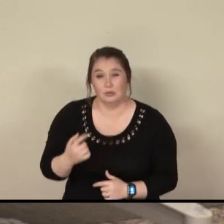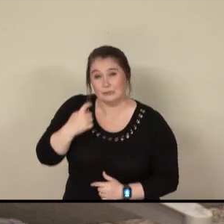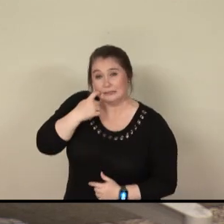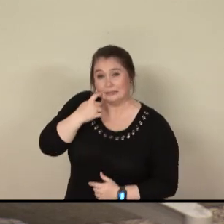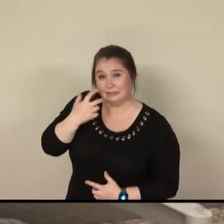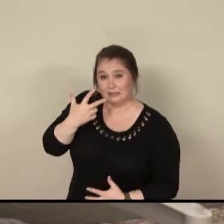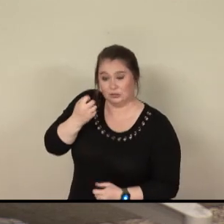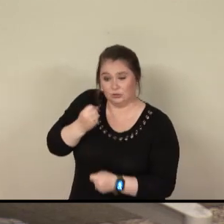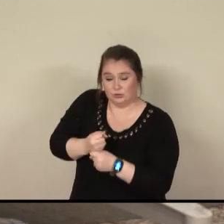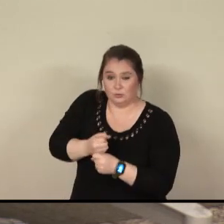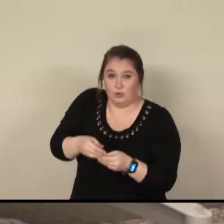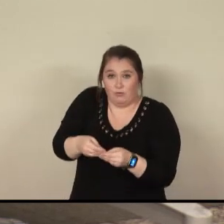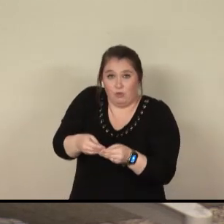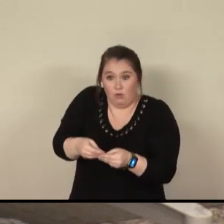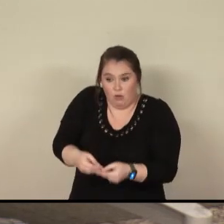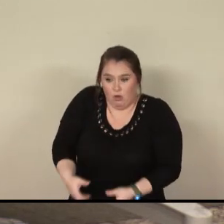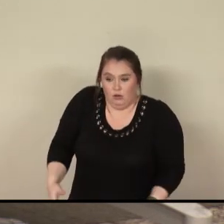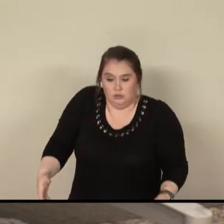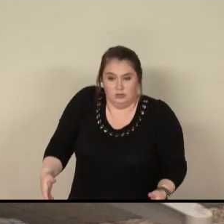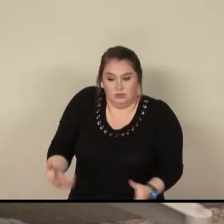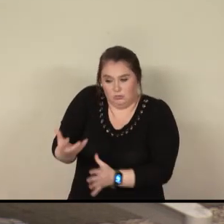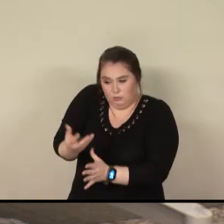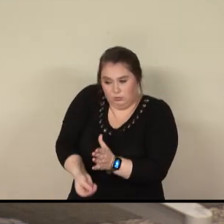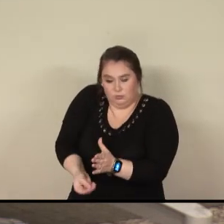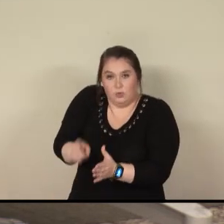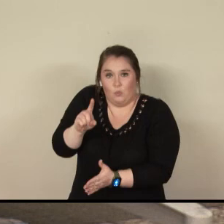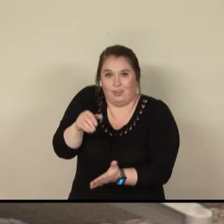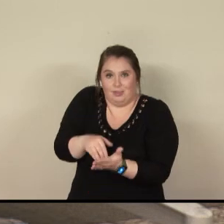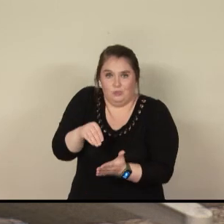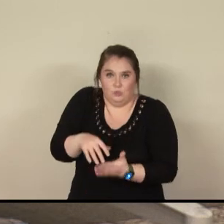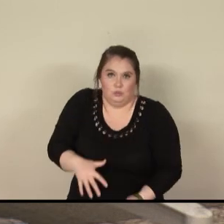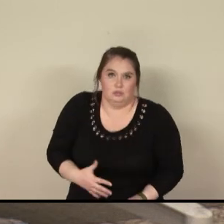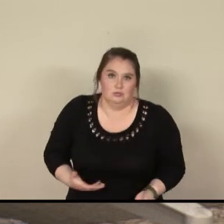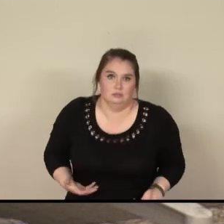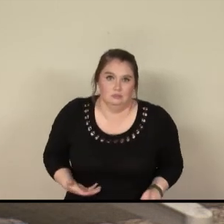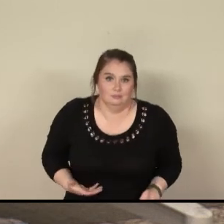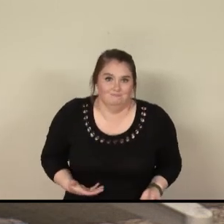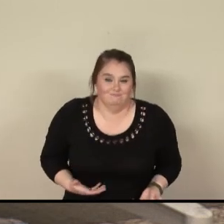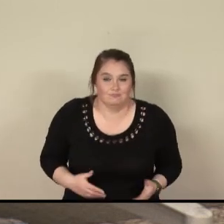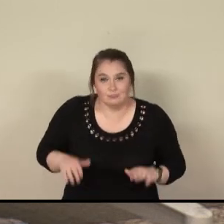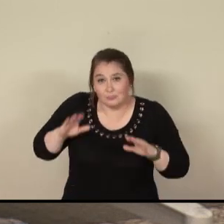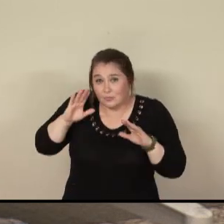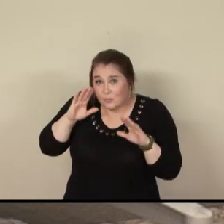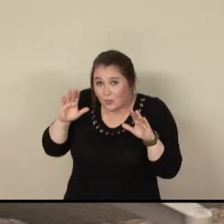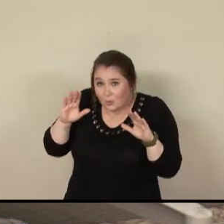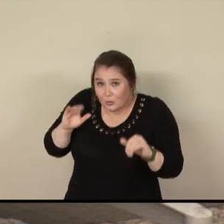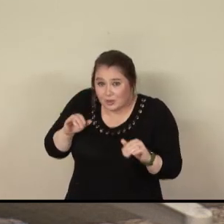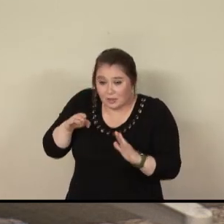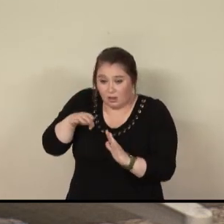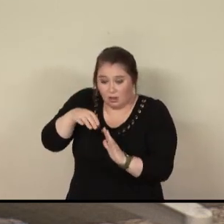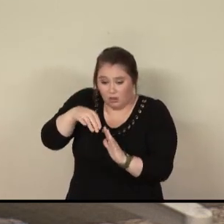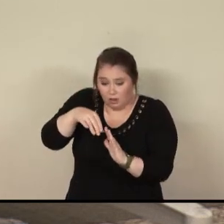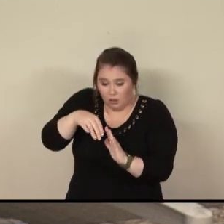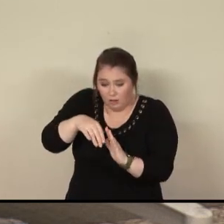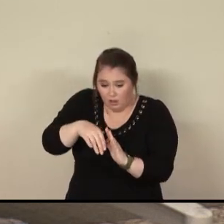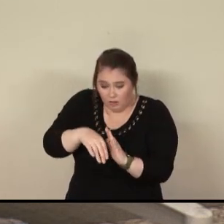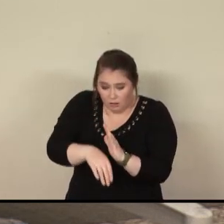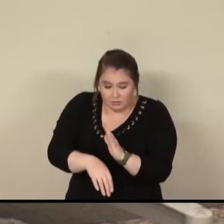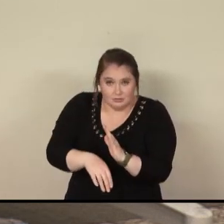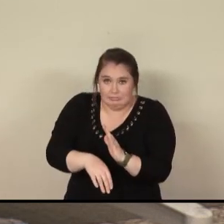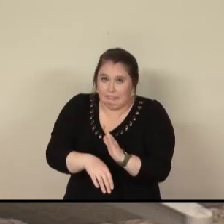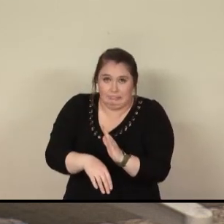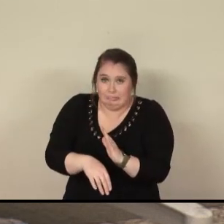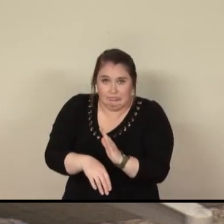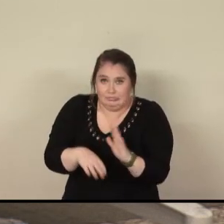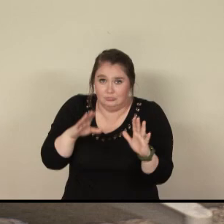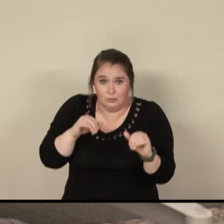we've lost over 1,000 kids. And we're hoping that doesn't continue, that somehow turns